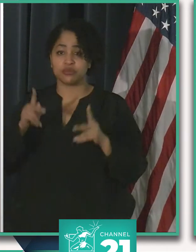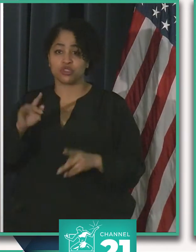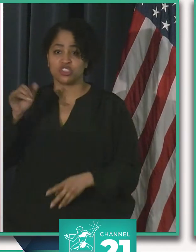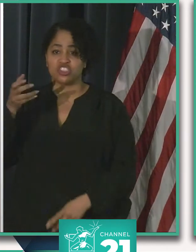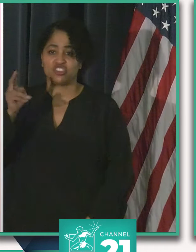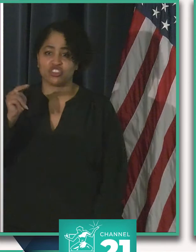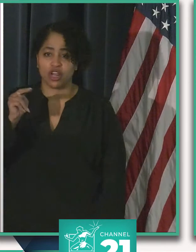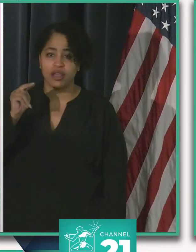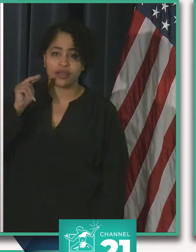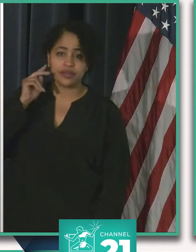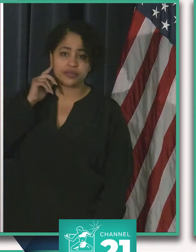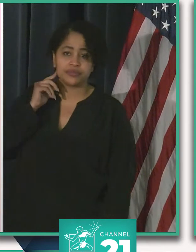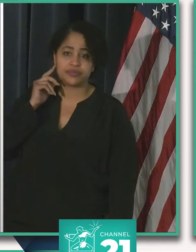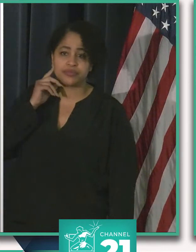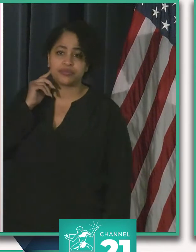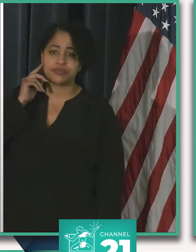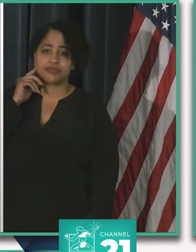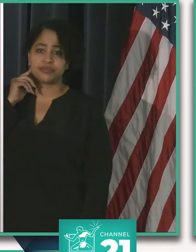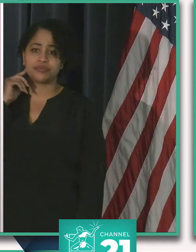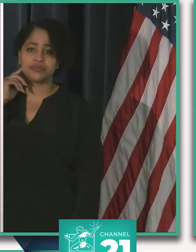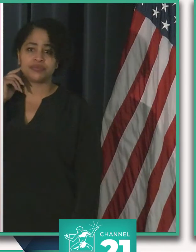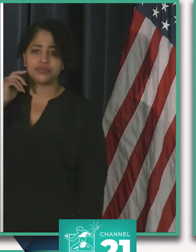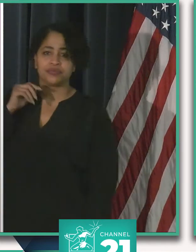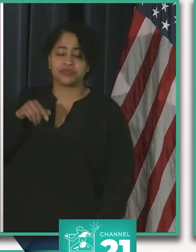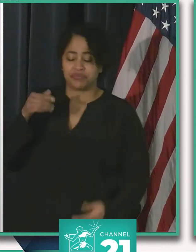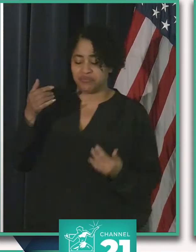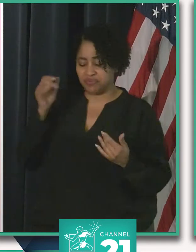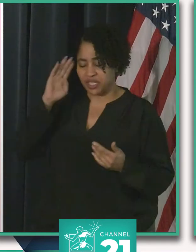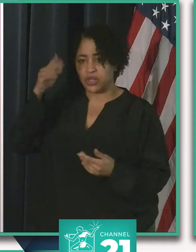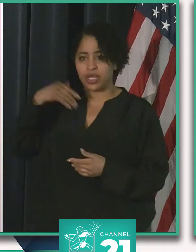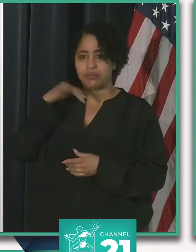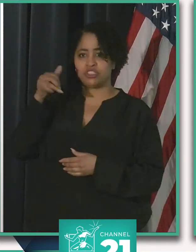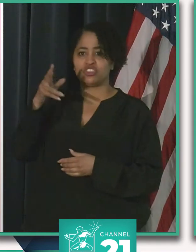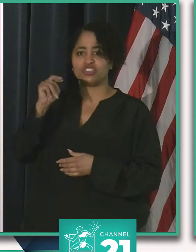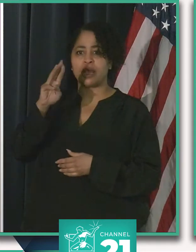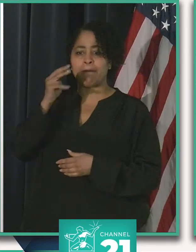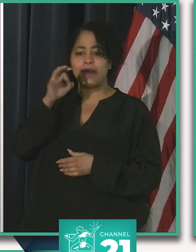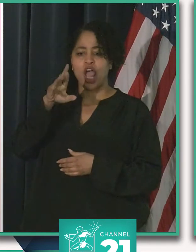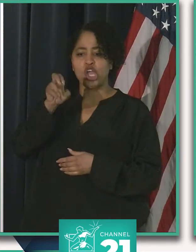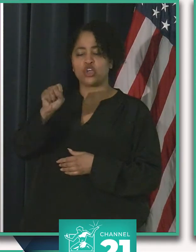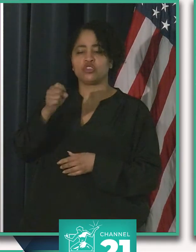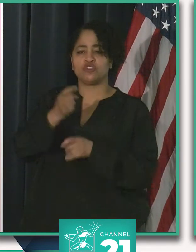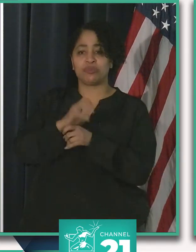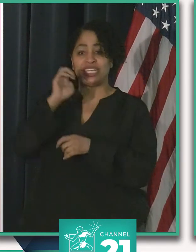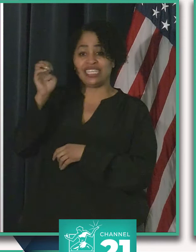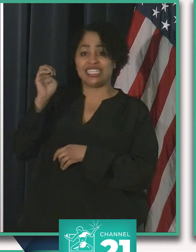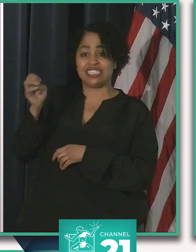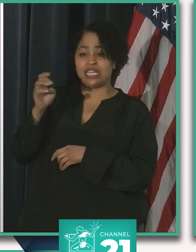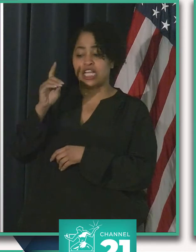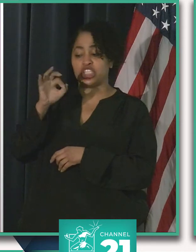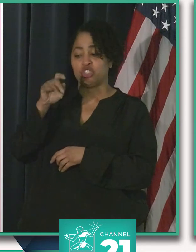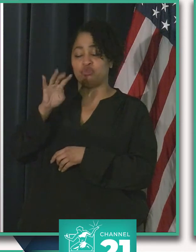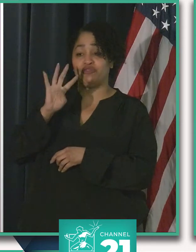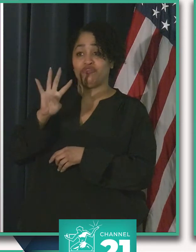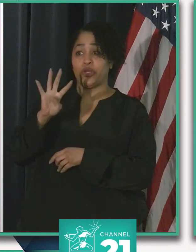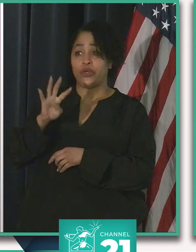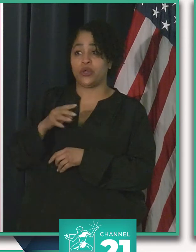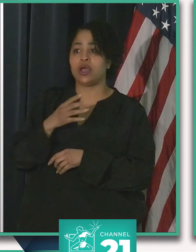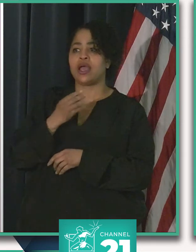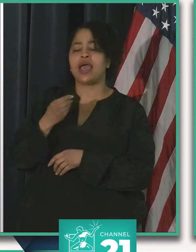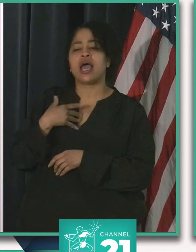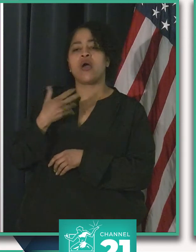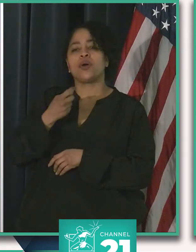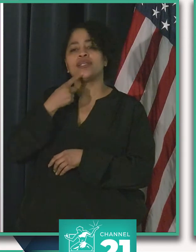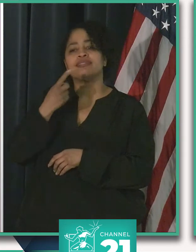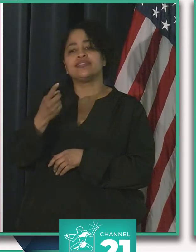Hello, this is John Myers from the East Side. How are you? Here's District 4, and I want to